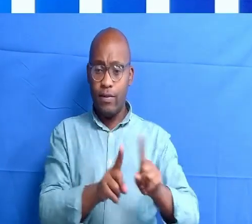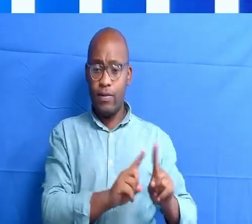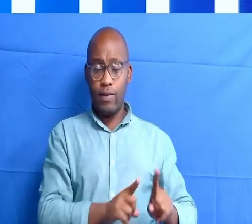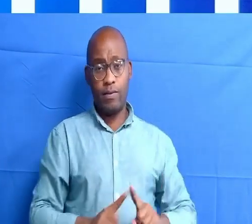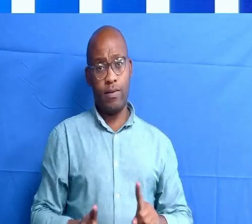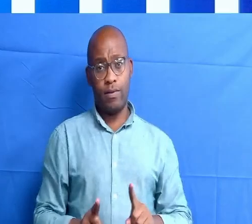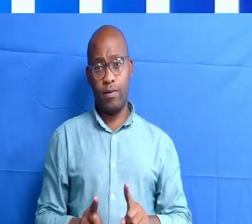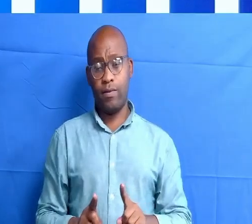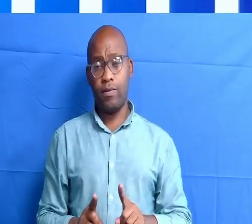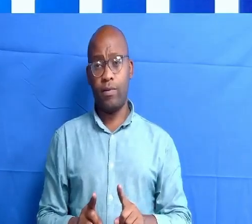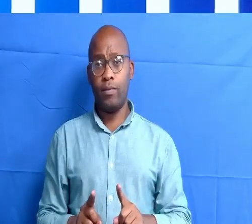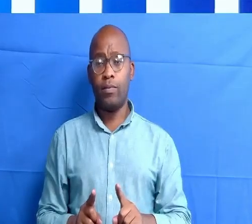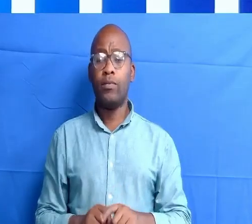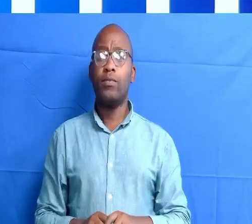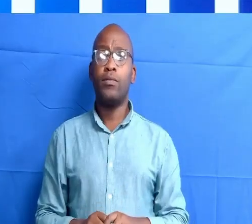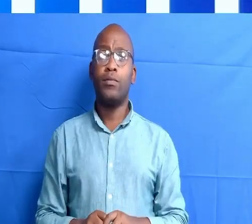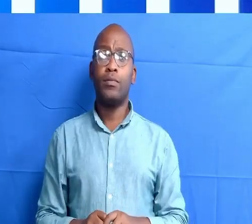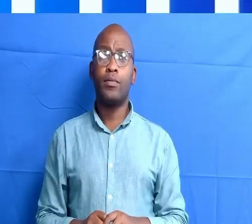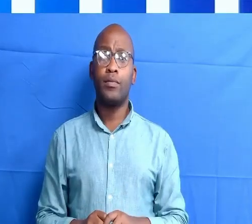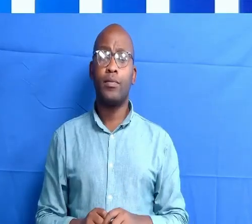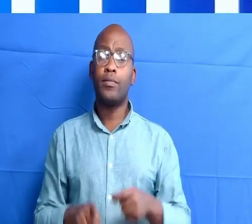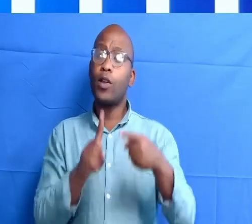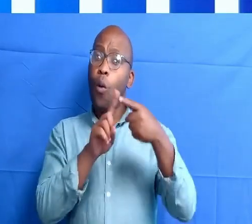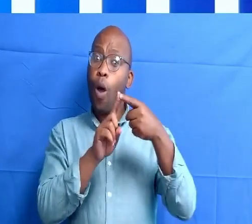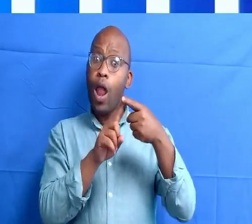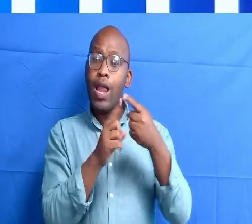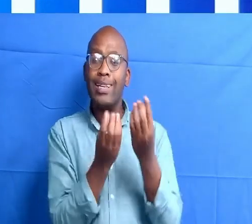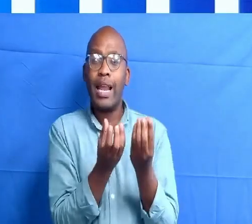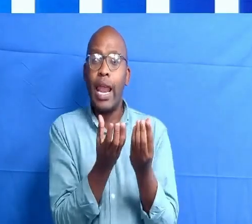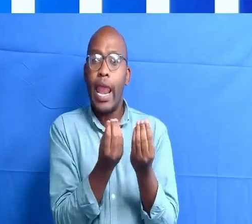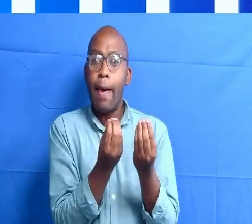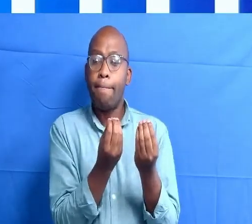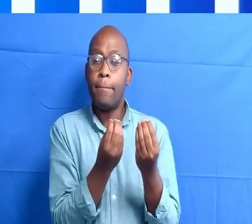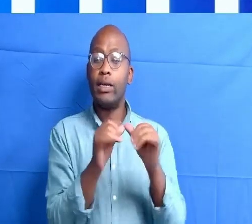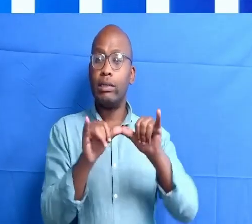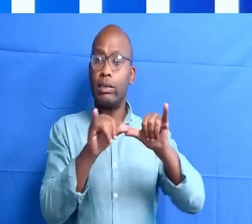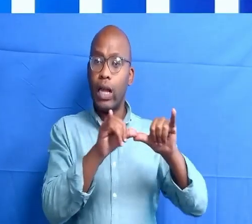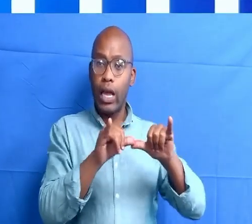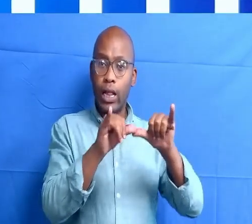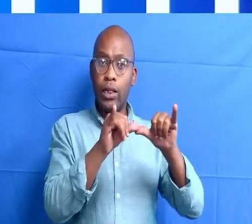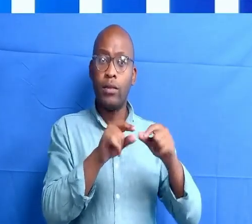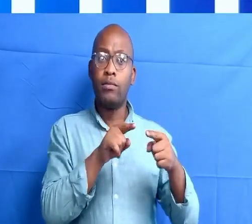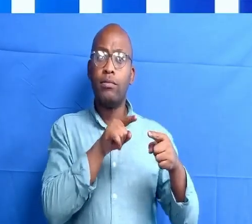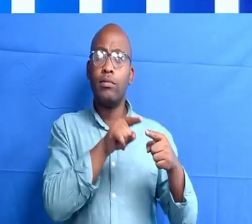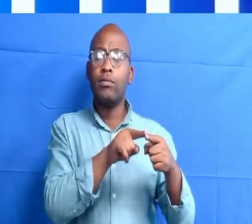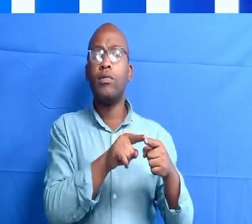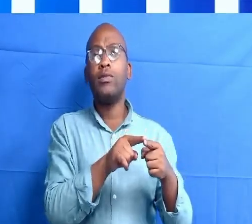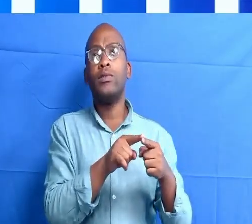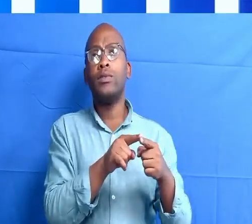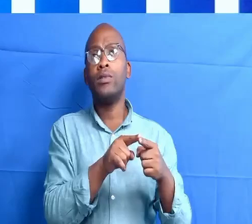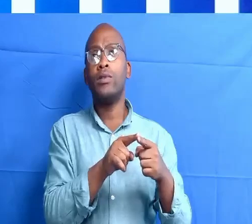given. There's a type of scale which is the number scale. It's always written in a form of